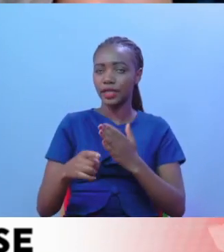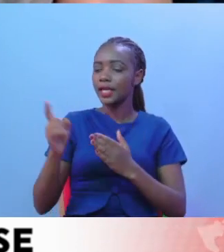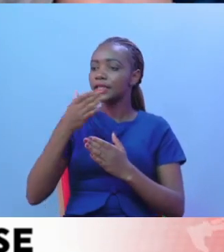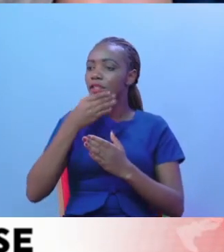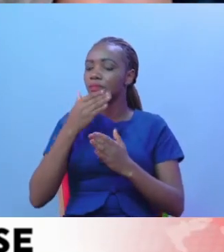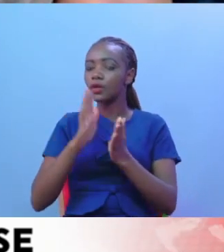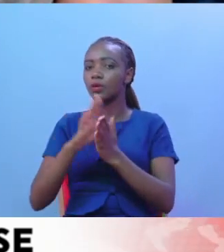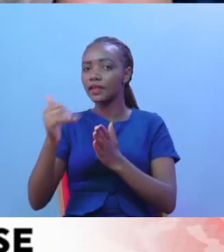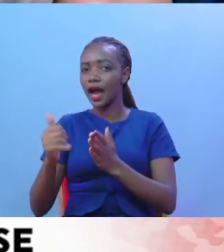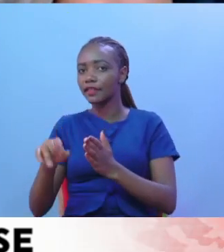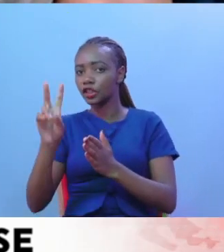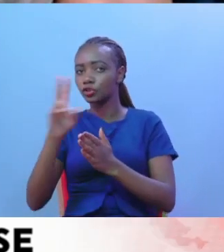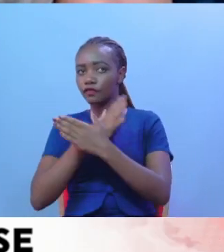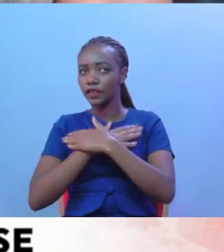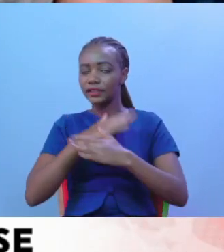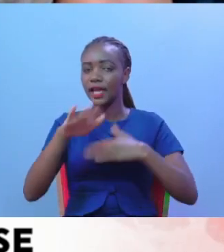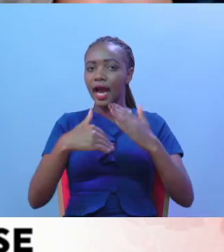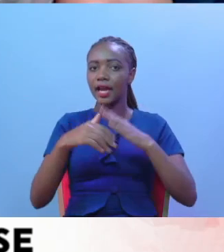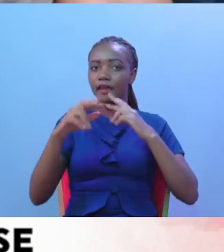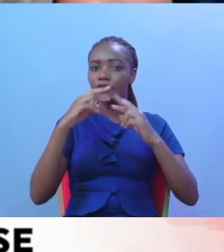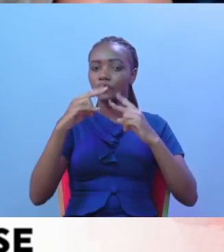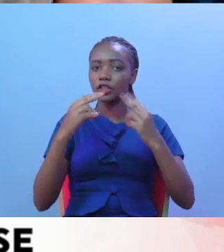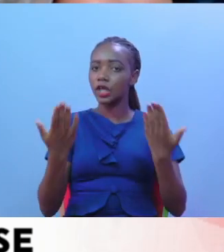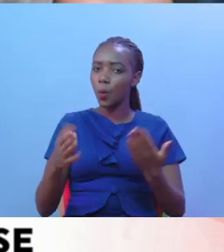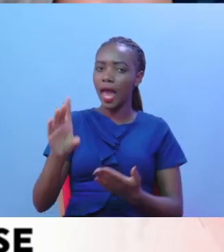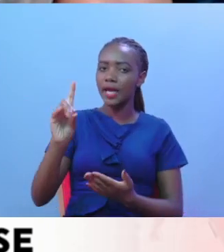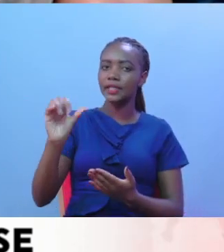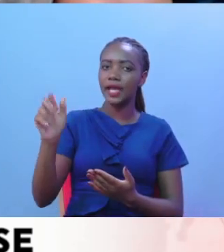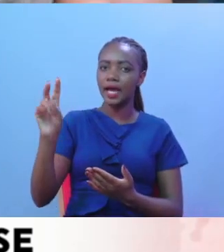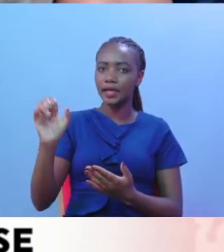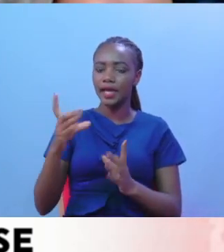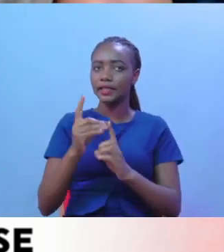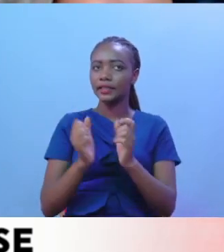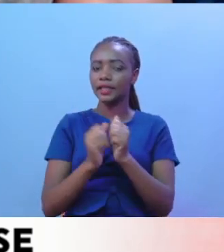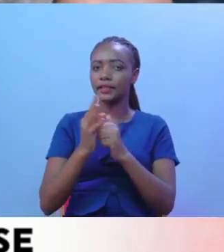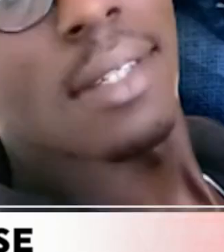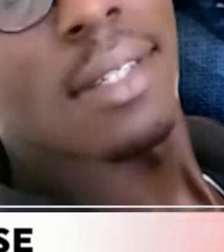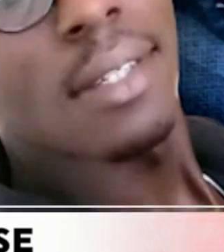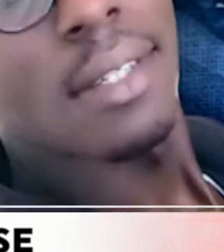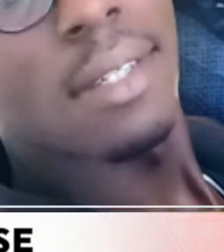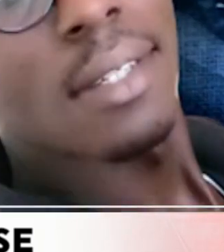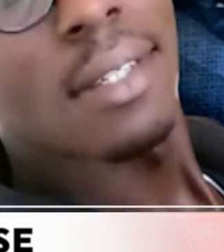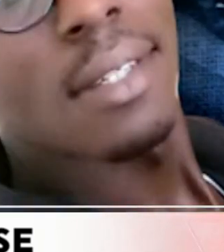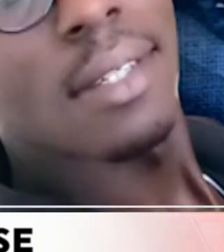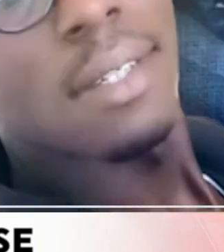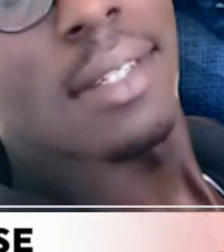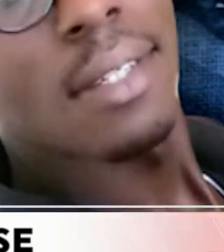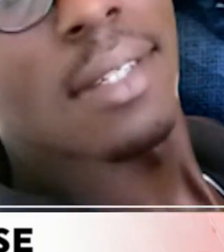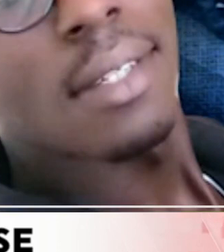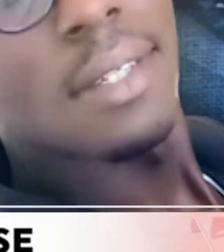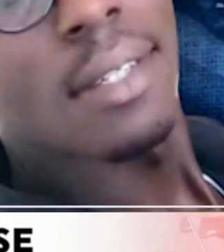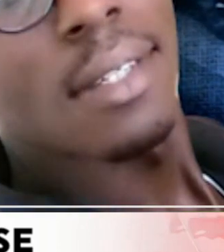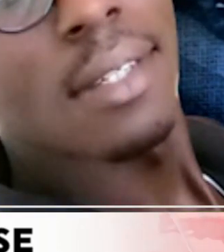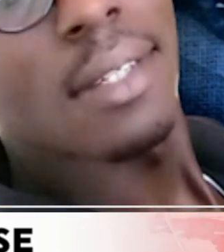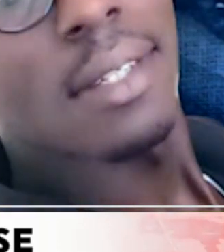friends, arrived at the hotel in Diani on Saturday, the 13th of November, and were planning to check out on Monday, but later changed their minds